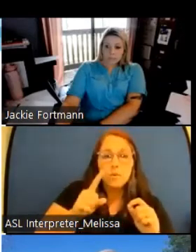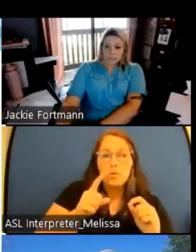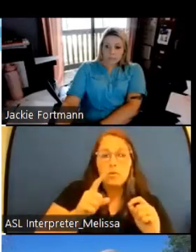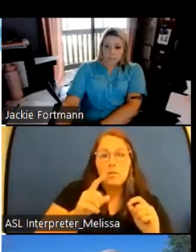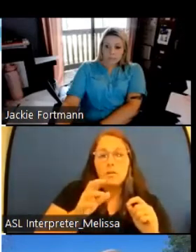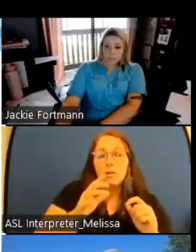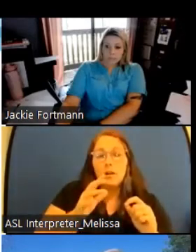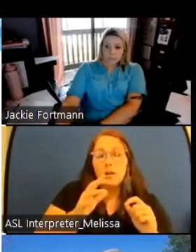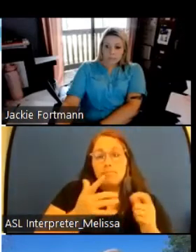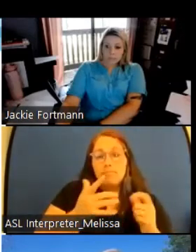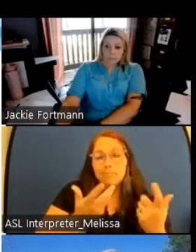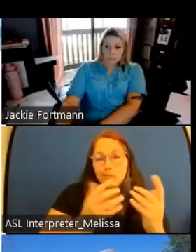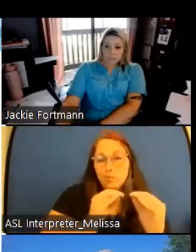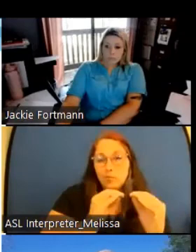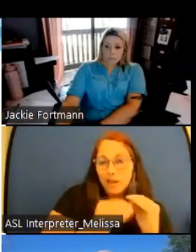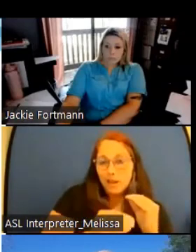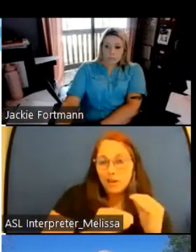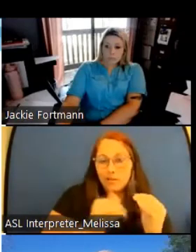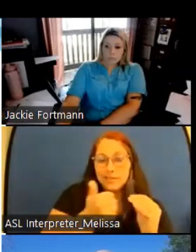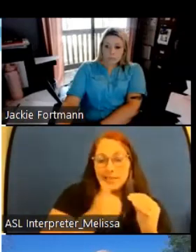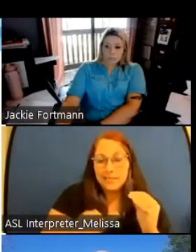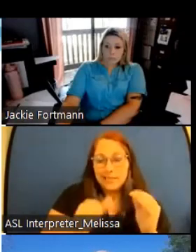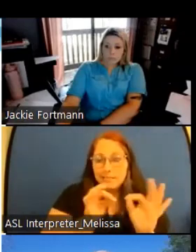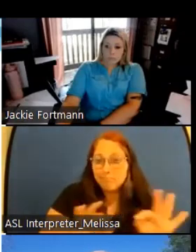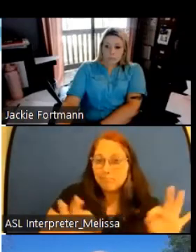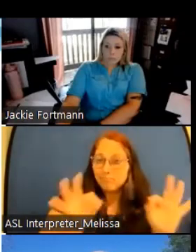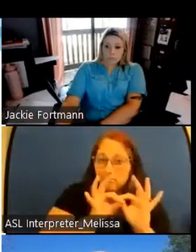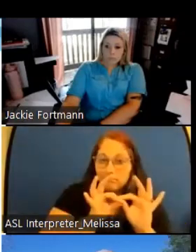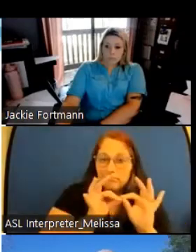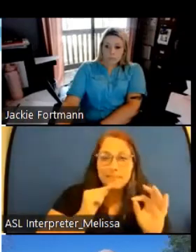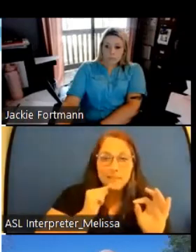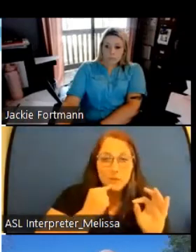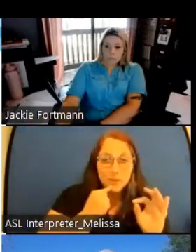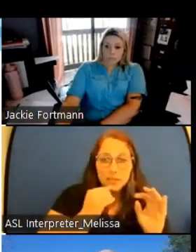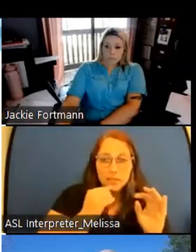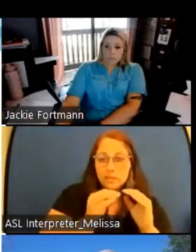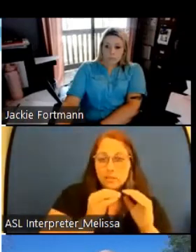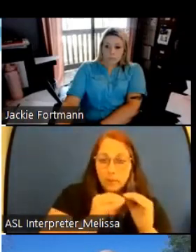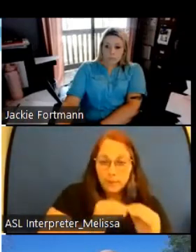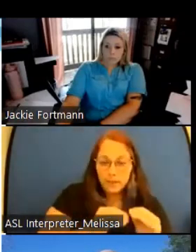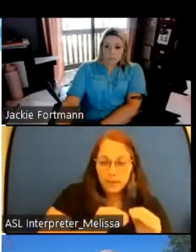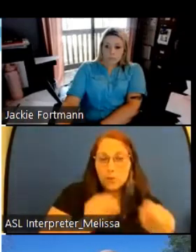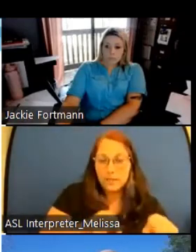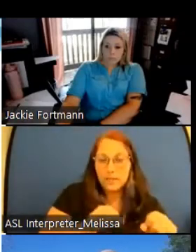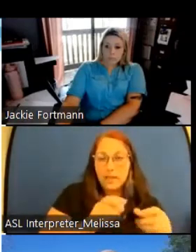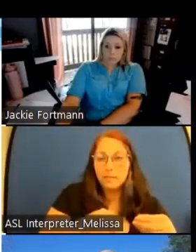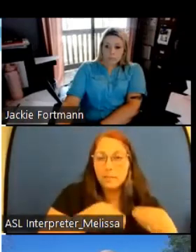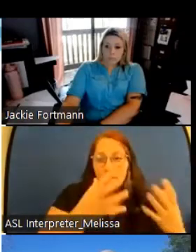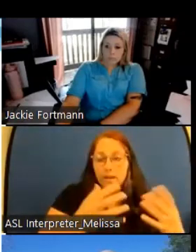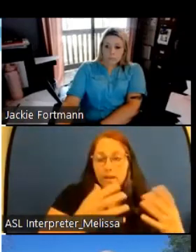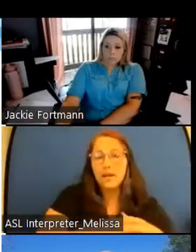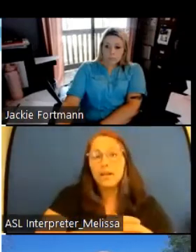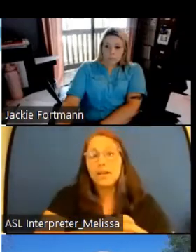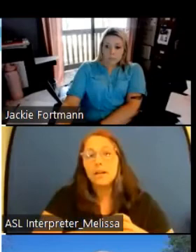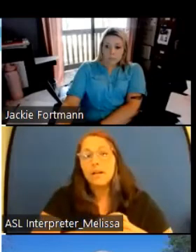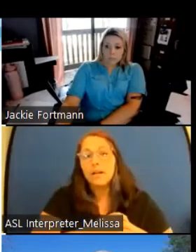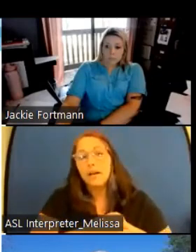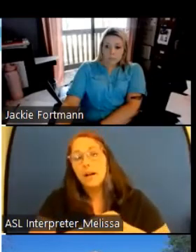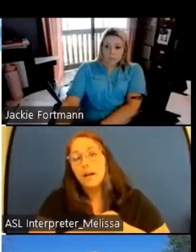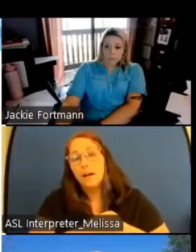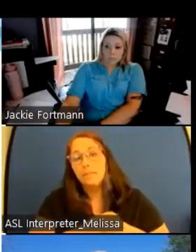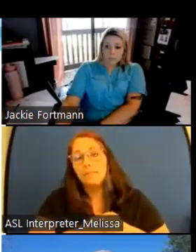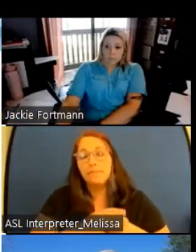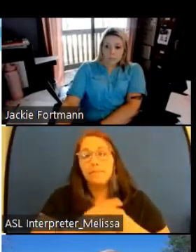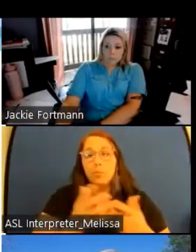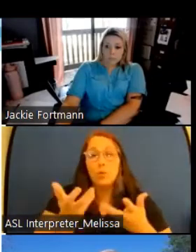low-income homeowners' homes, critical repairs. We partner with local governments on community development block grants, fixing